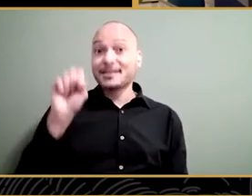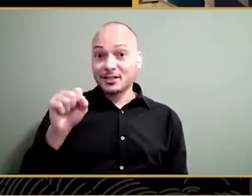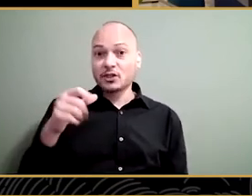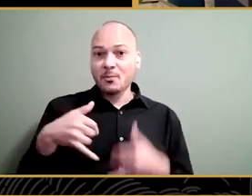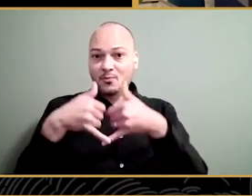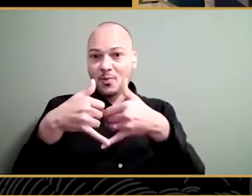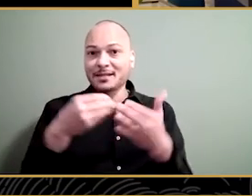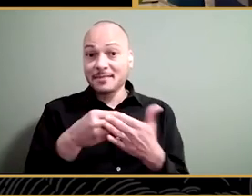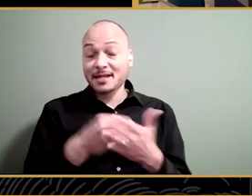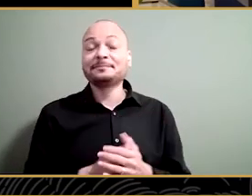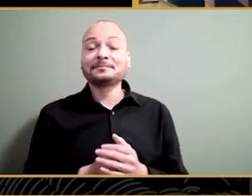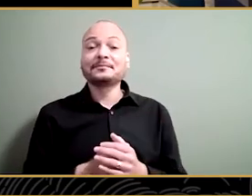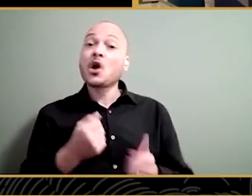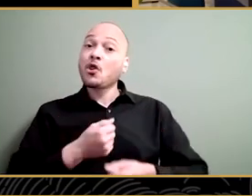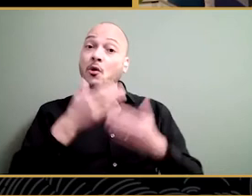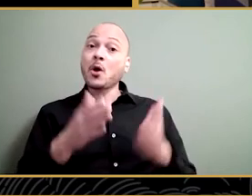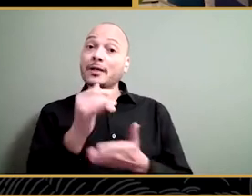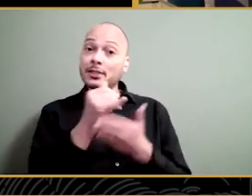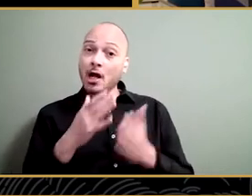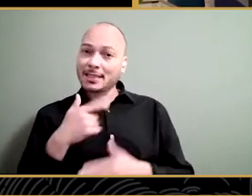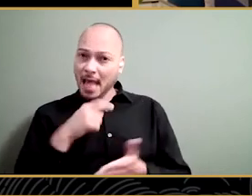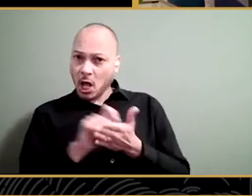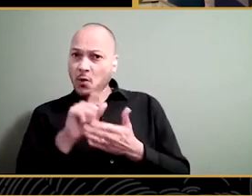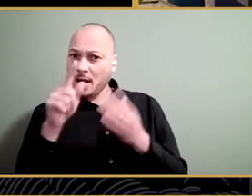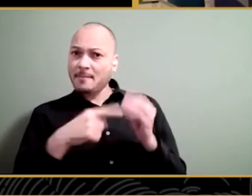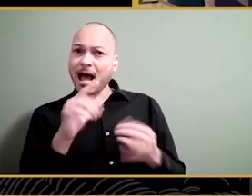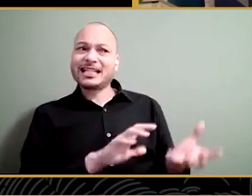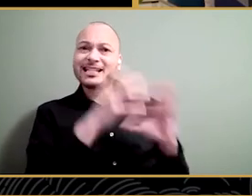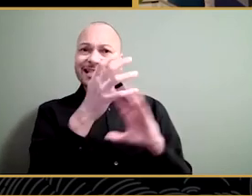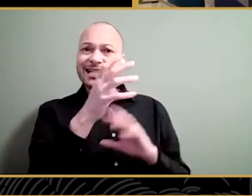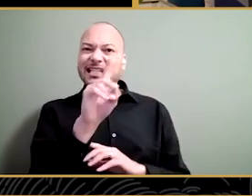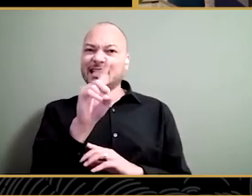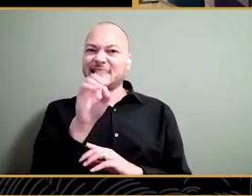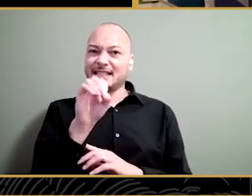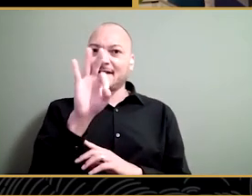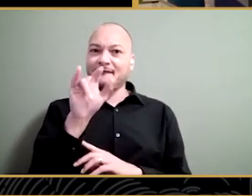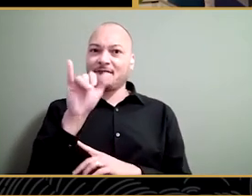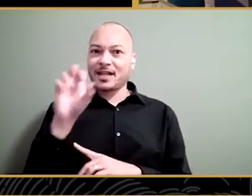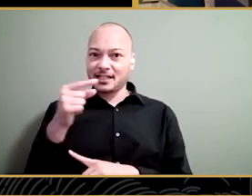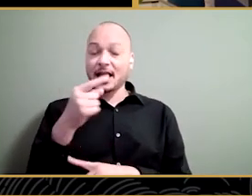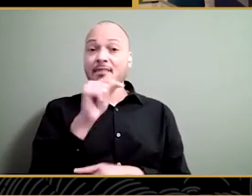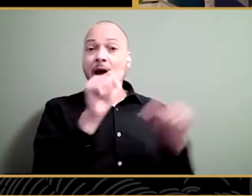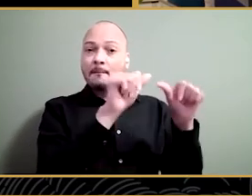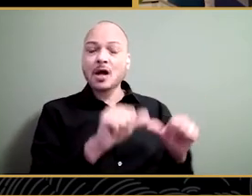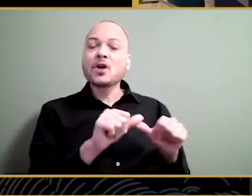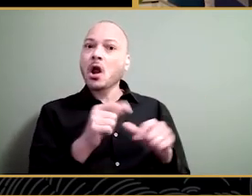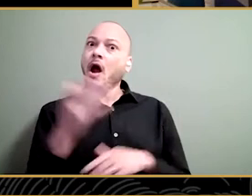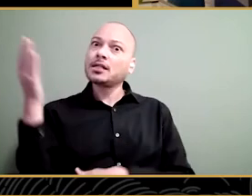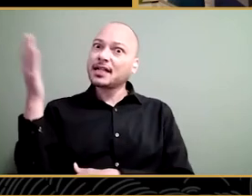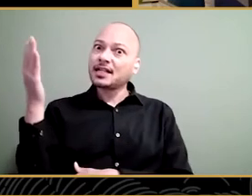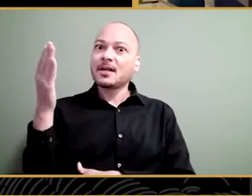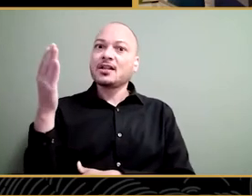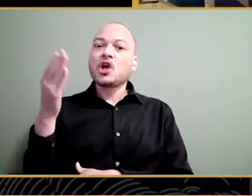money The poets and artists I write about in Defacing the Monument Are a testament to the vital intersection